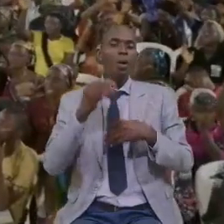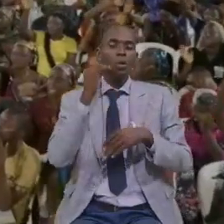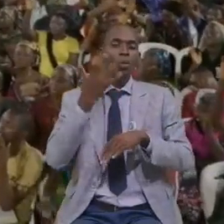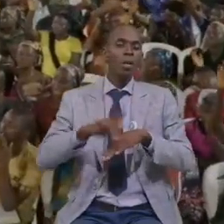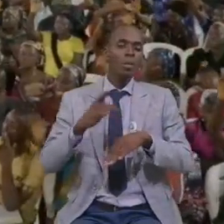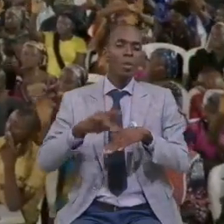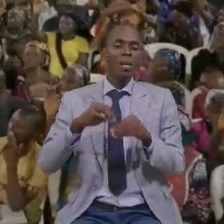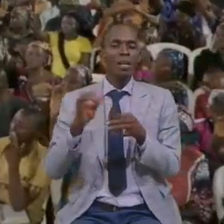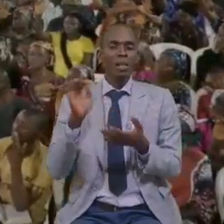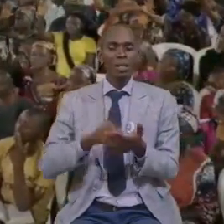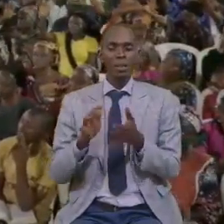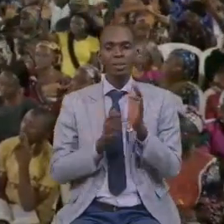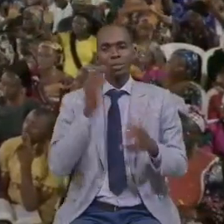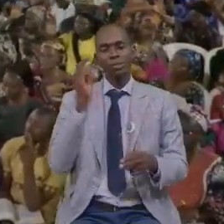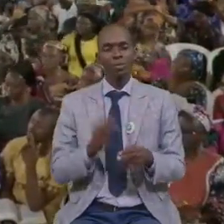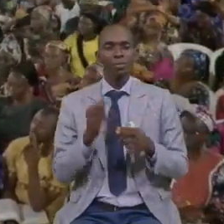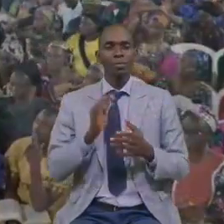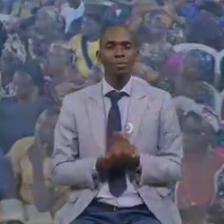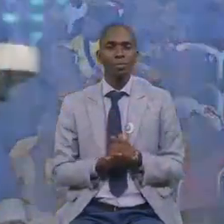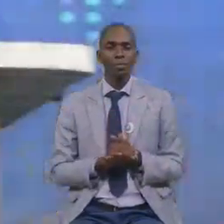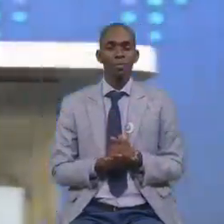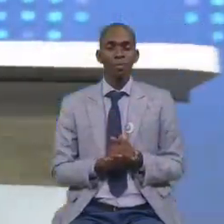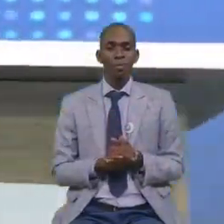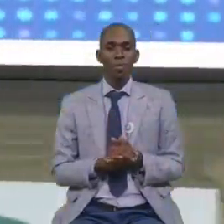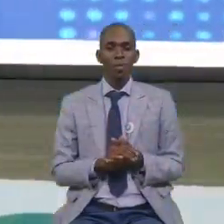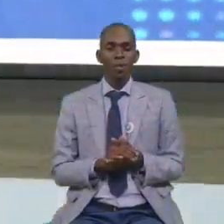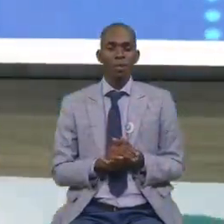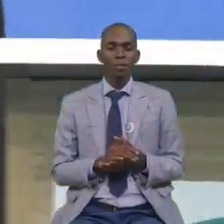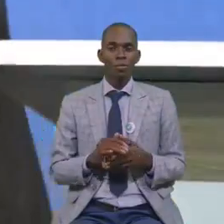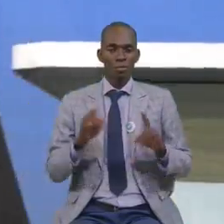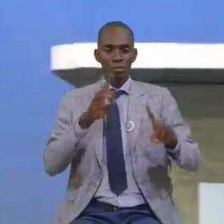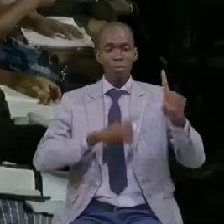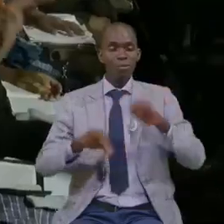empty-handed. I will not be a spectator.